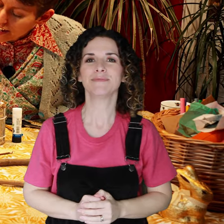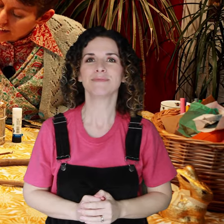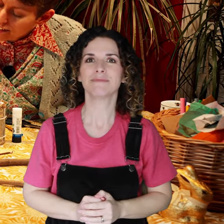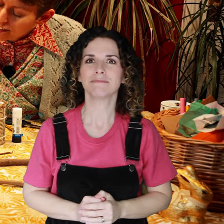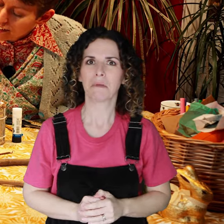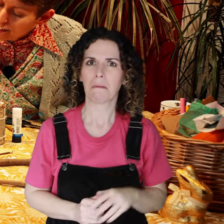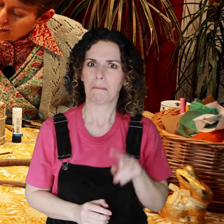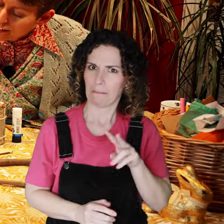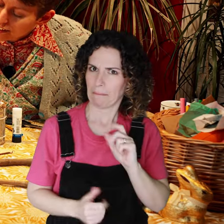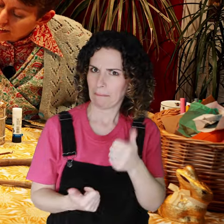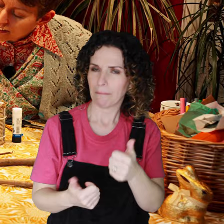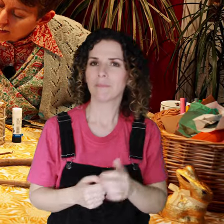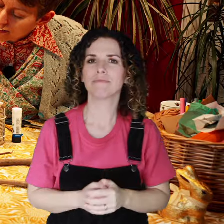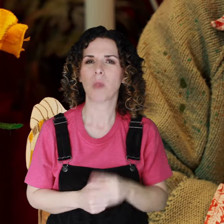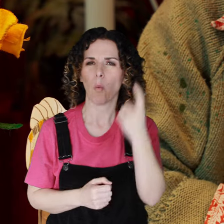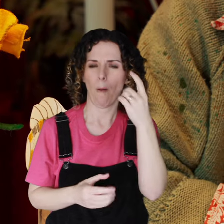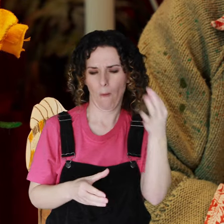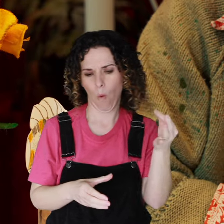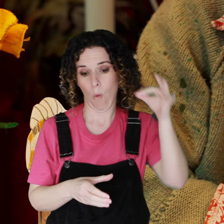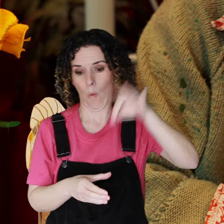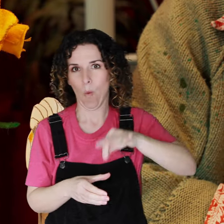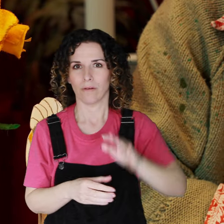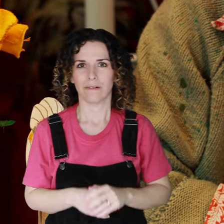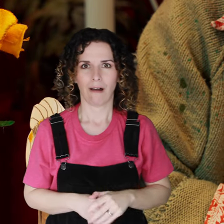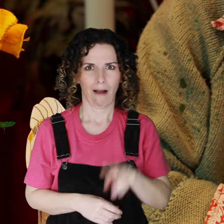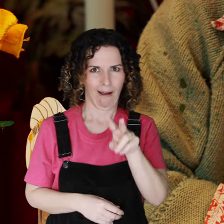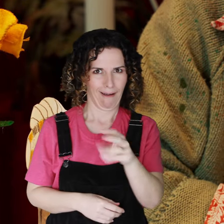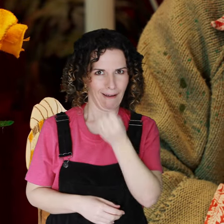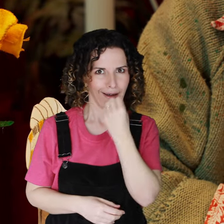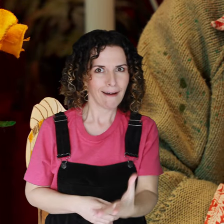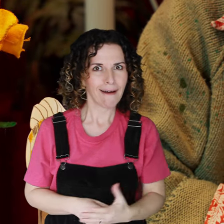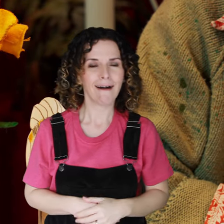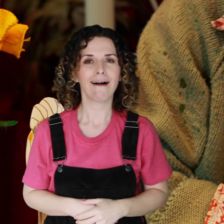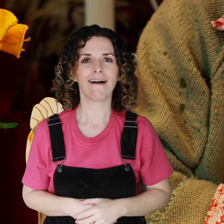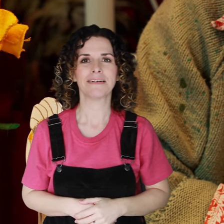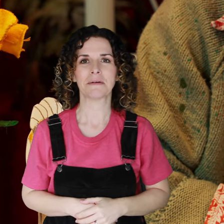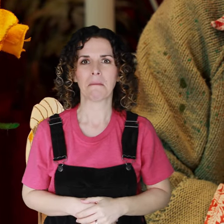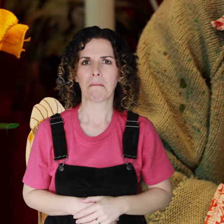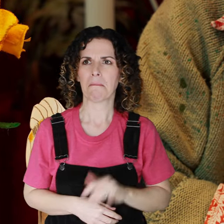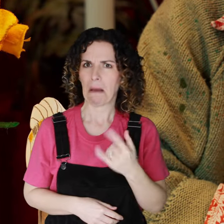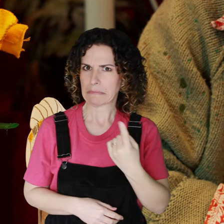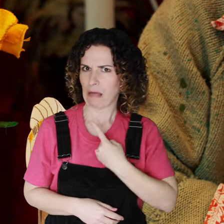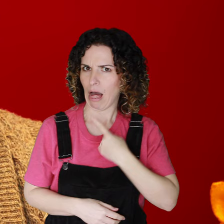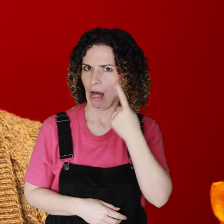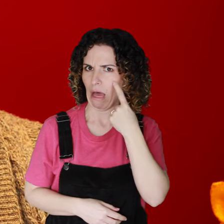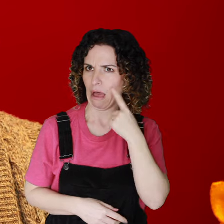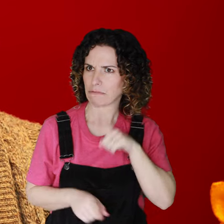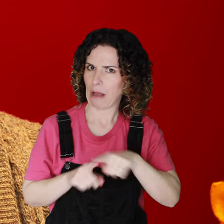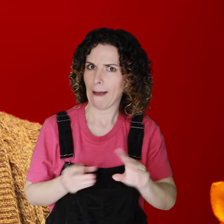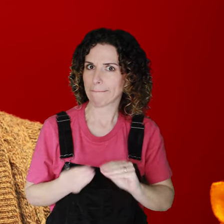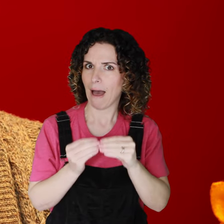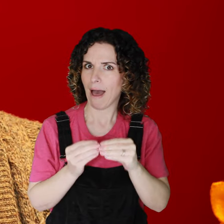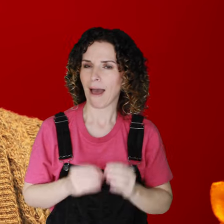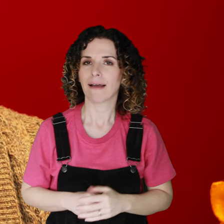That's great. Put one more in. I it's That looks wonderful. I think I might have a go at making one. Step